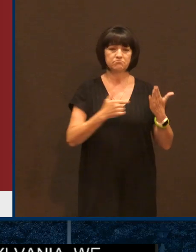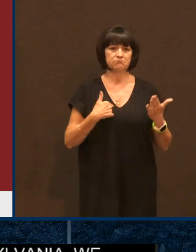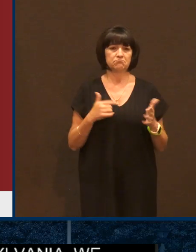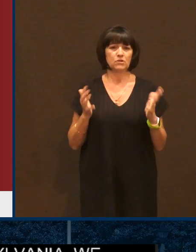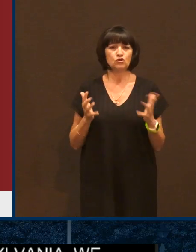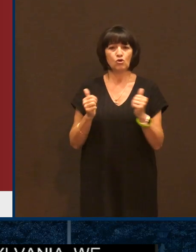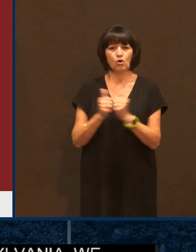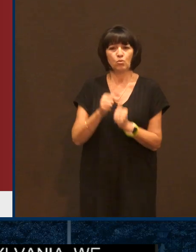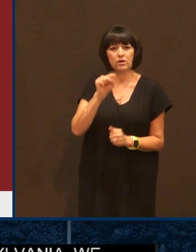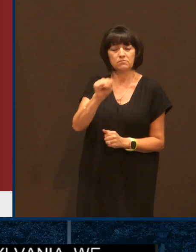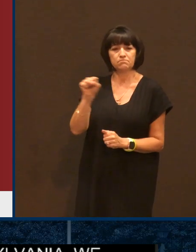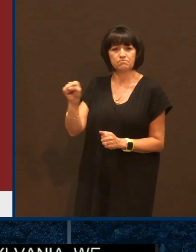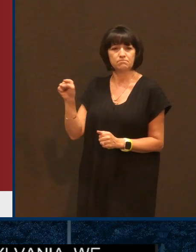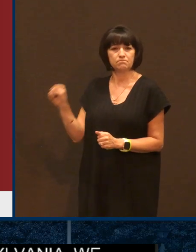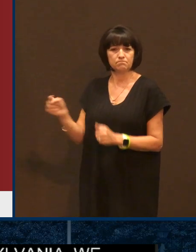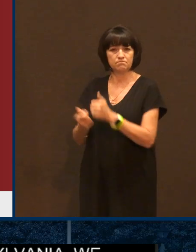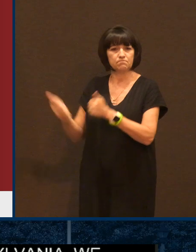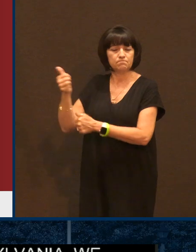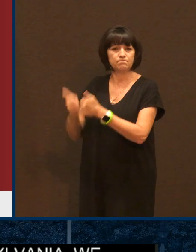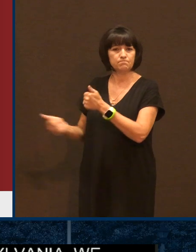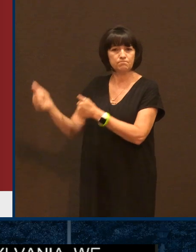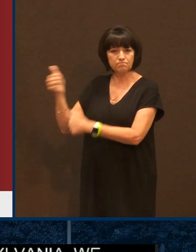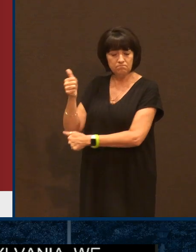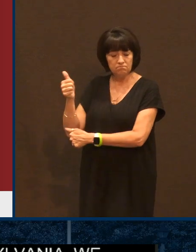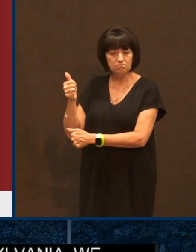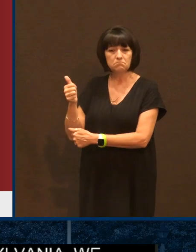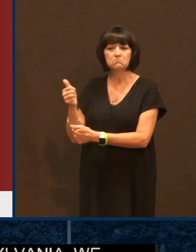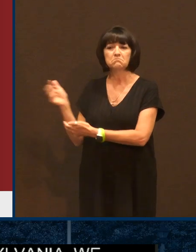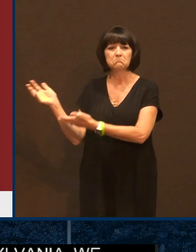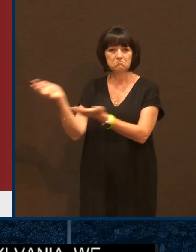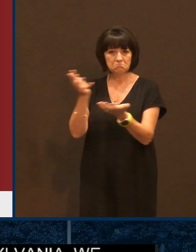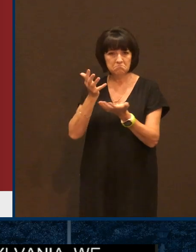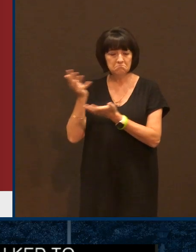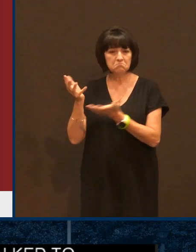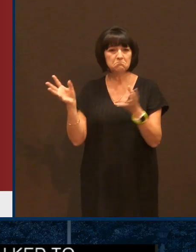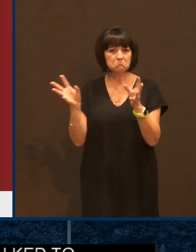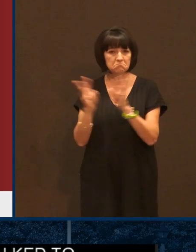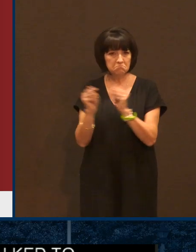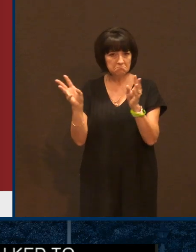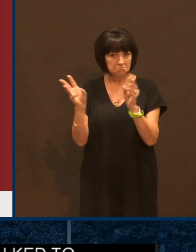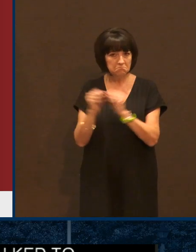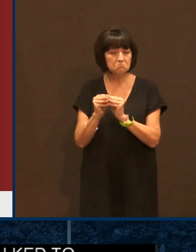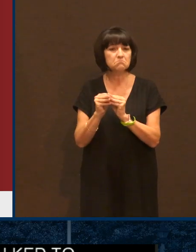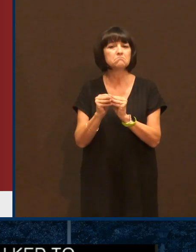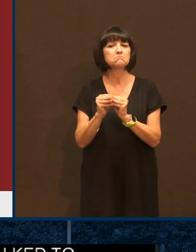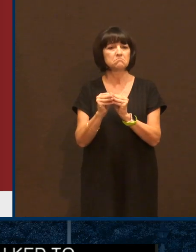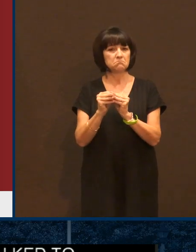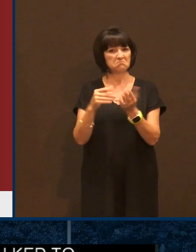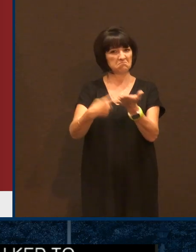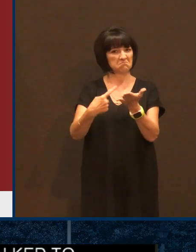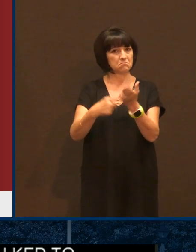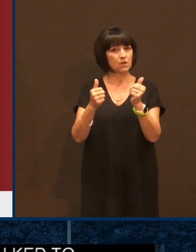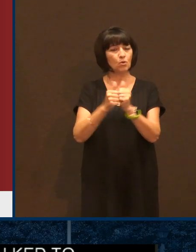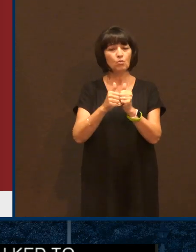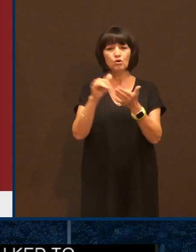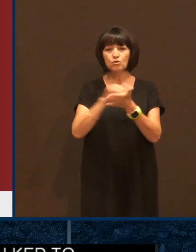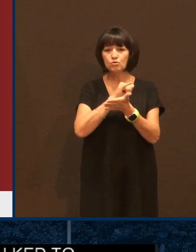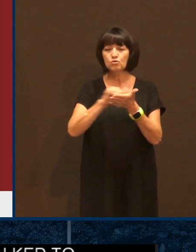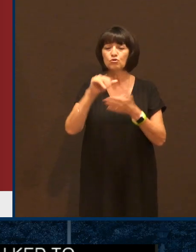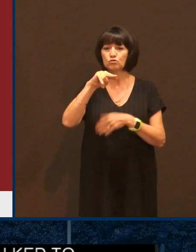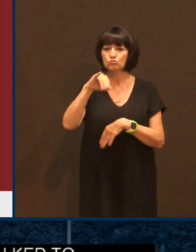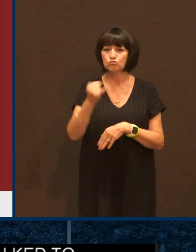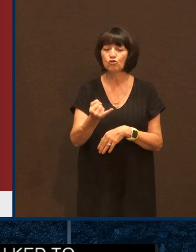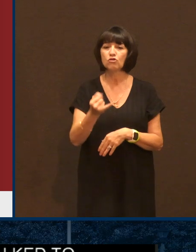been talking to their counterparts in New Jersey, New York, and Pennsylvania. And we